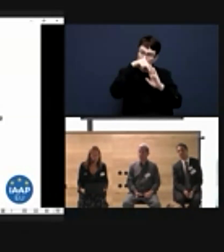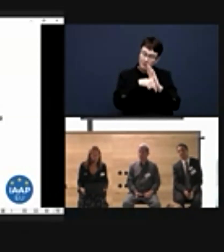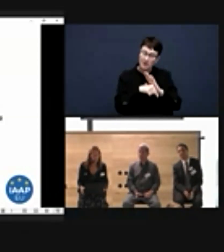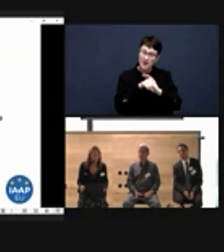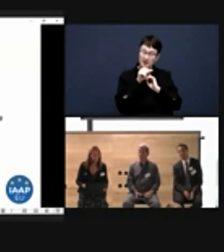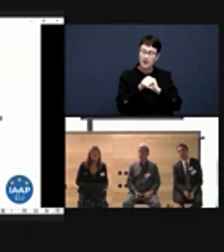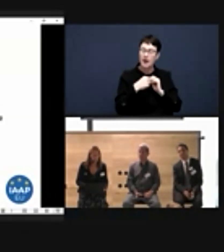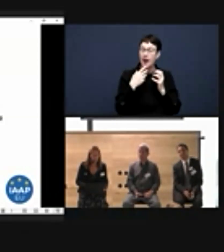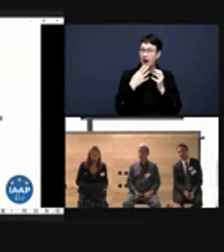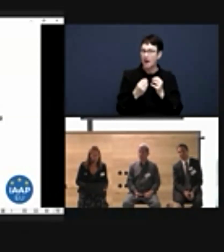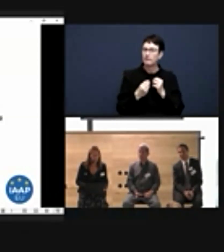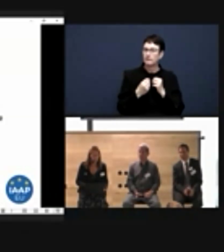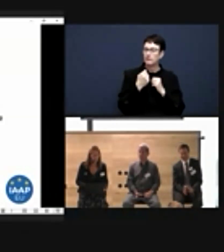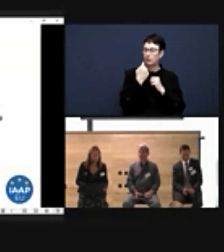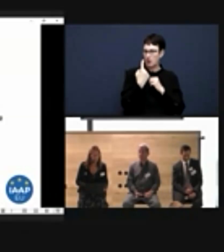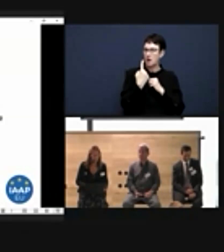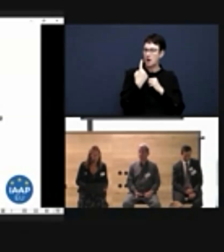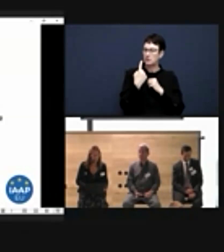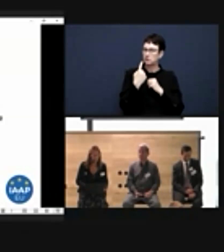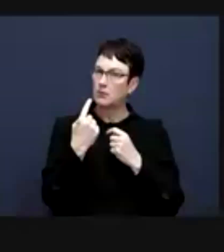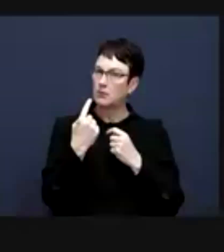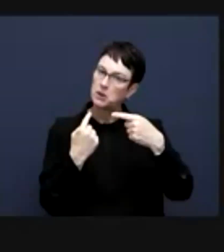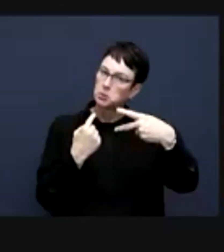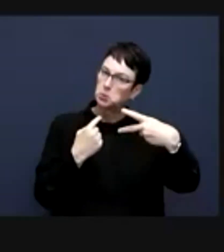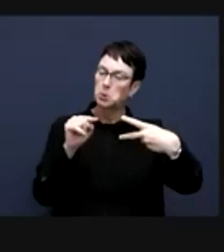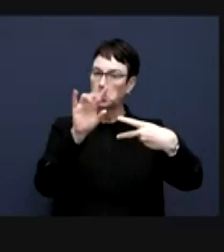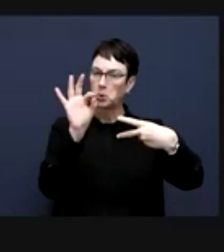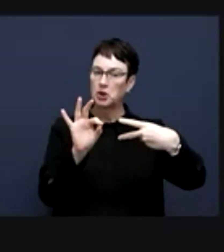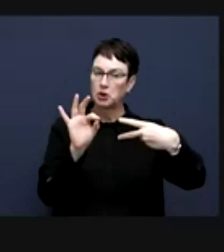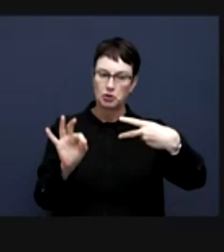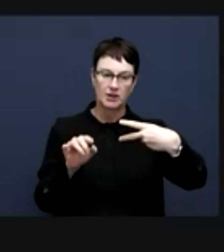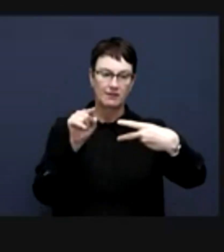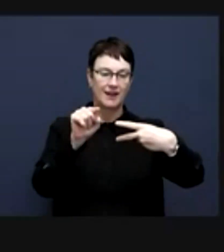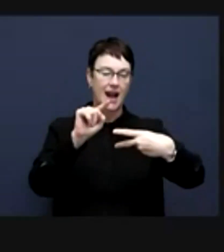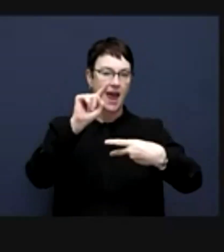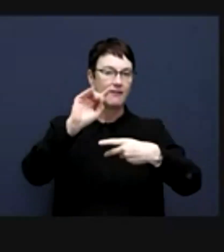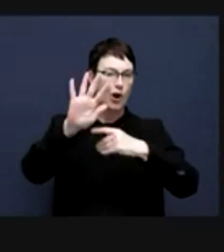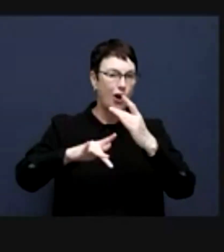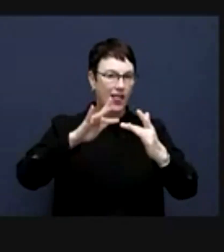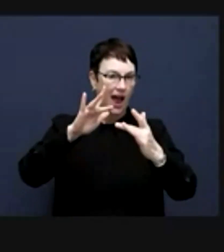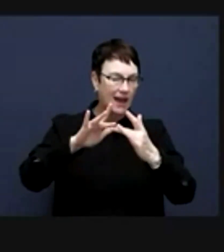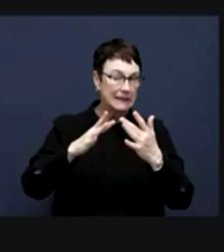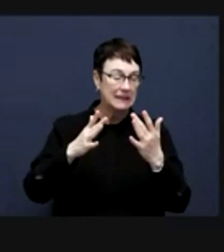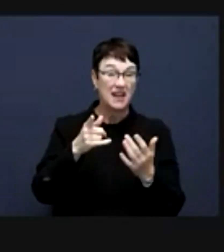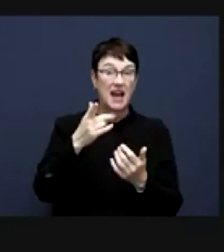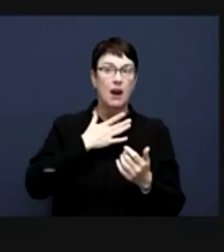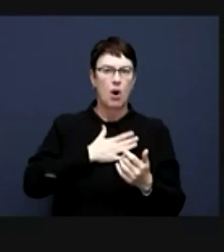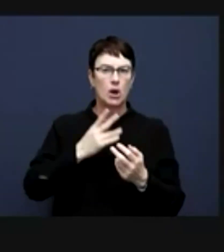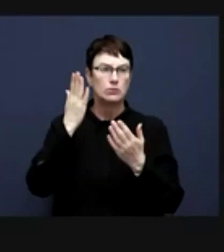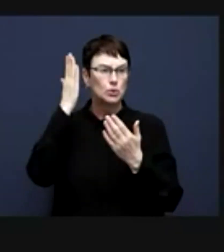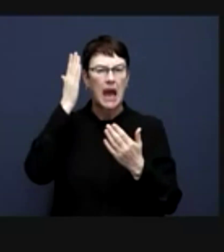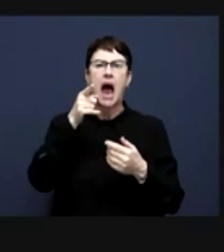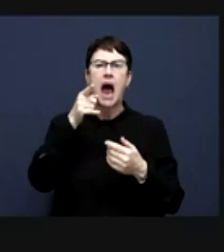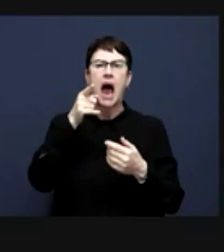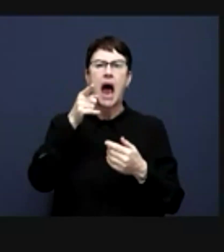of the questions from online. So, or 2 questions: how can I contribute to this work, and will the results be published? And it's